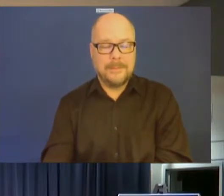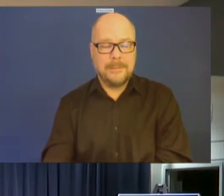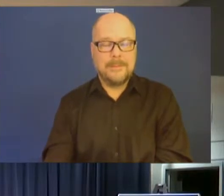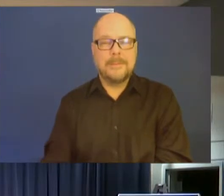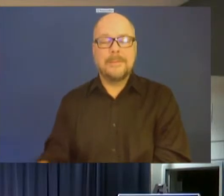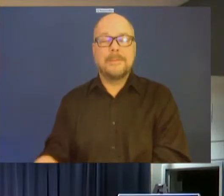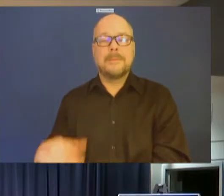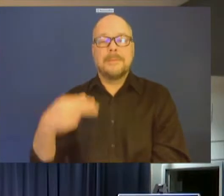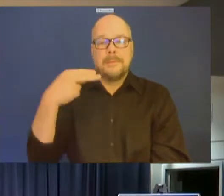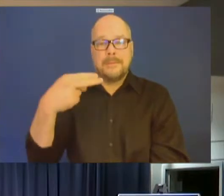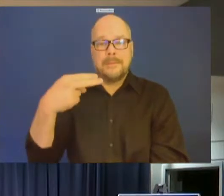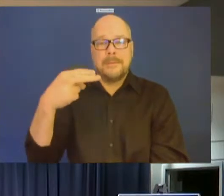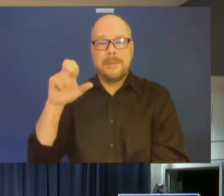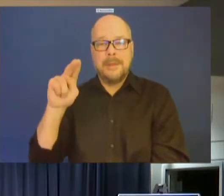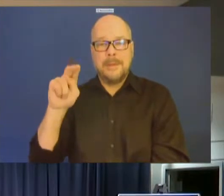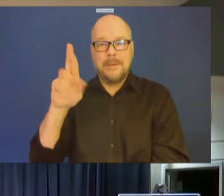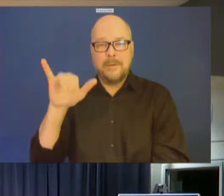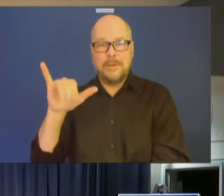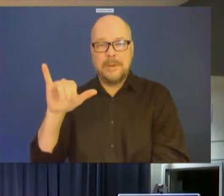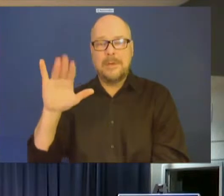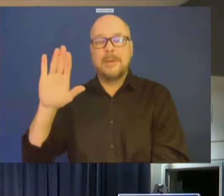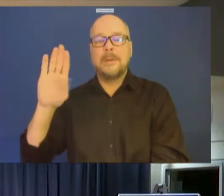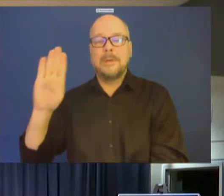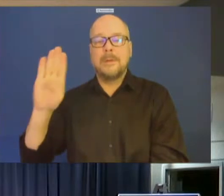Henry Burr, Jr.